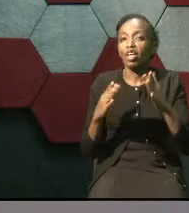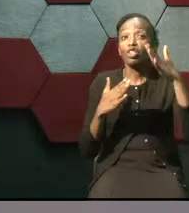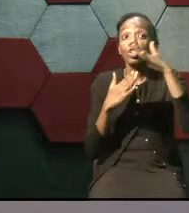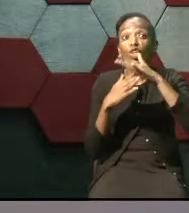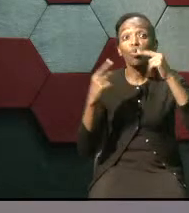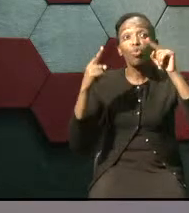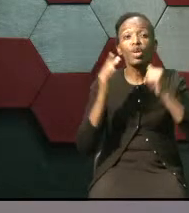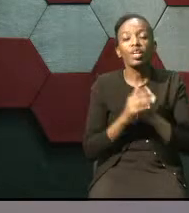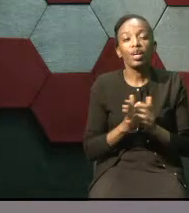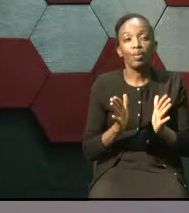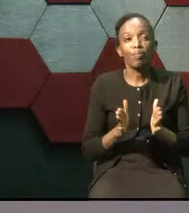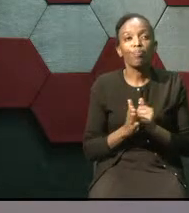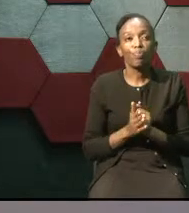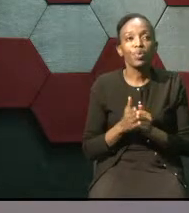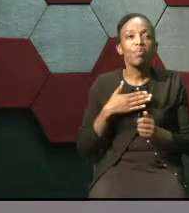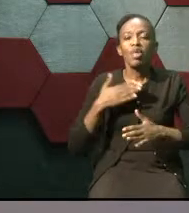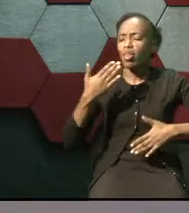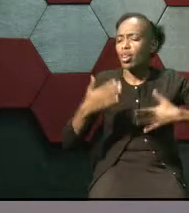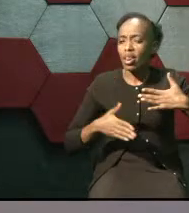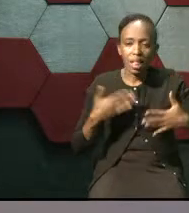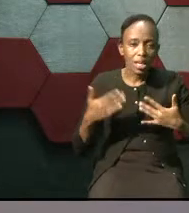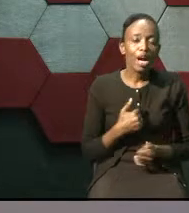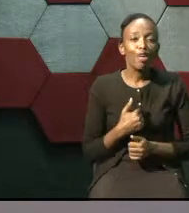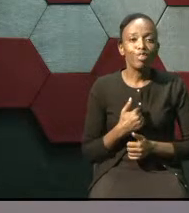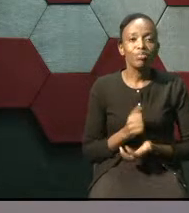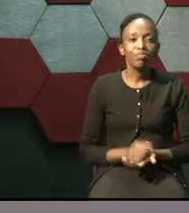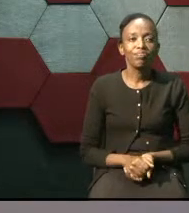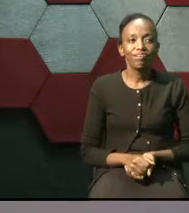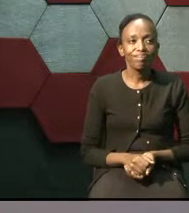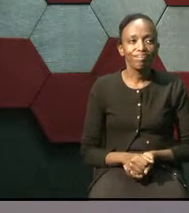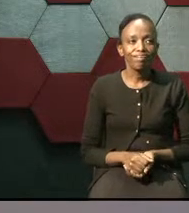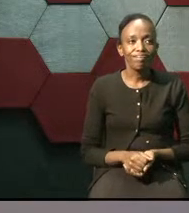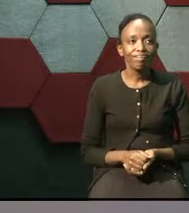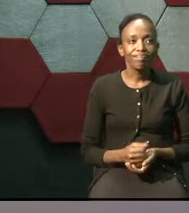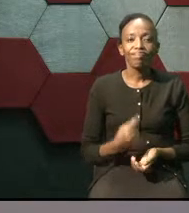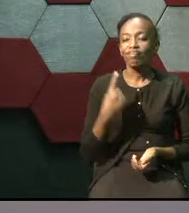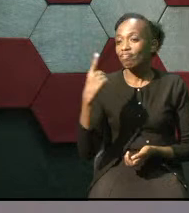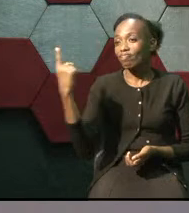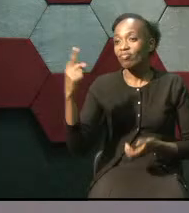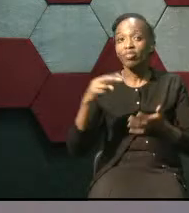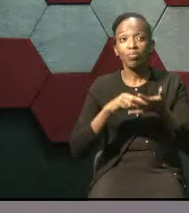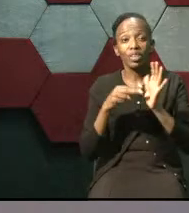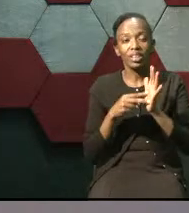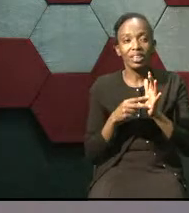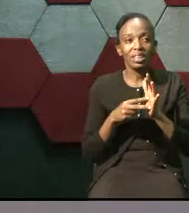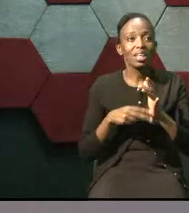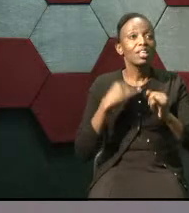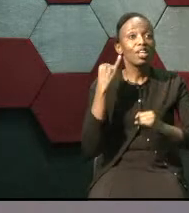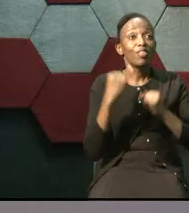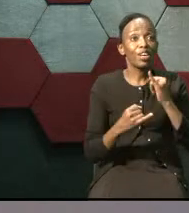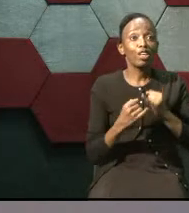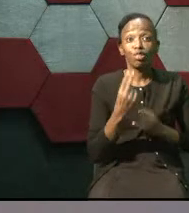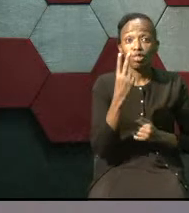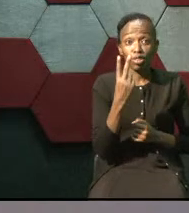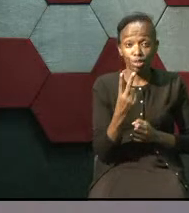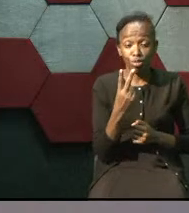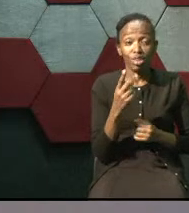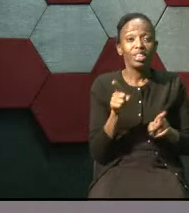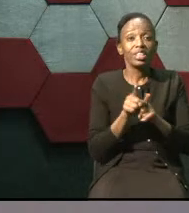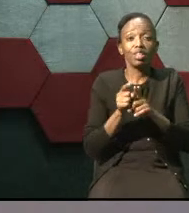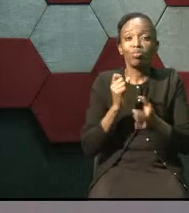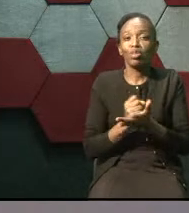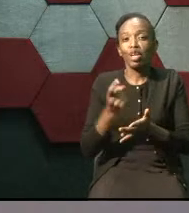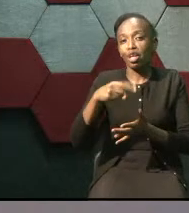winners. I am excited. 111 projects coming down to the final 2. And to help